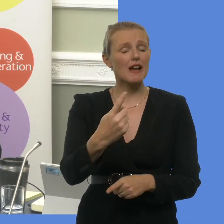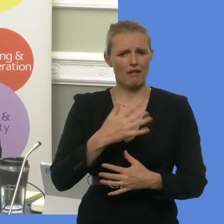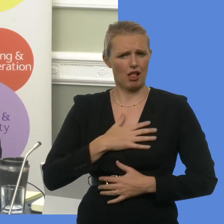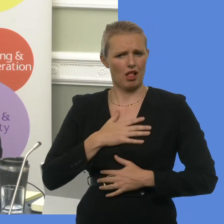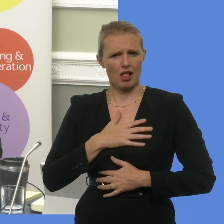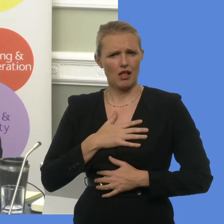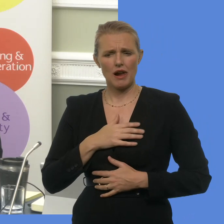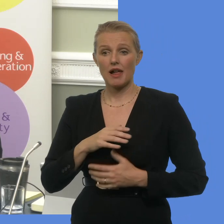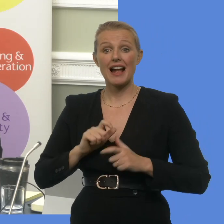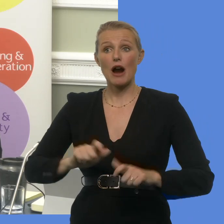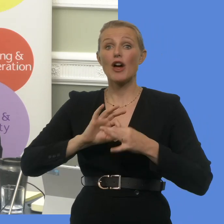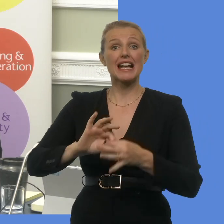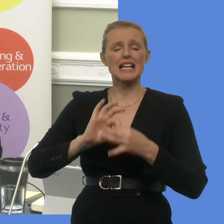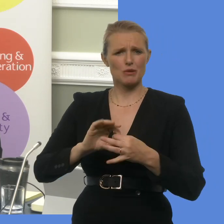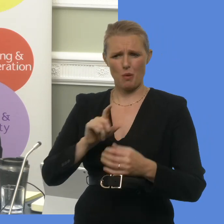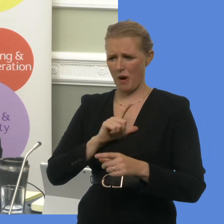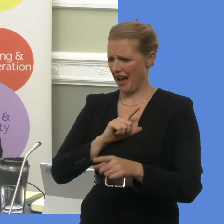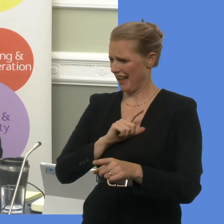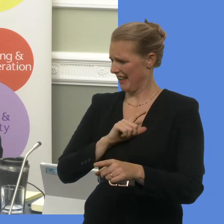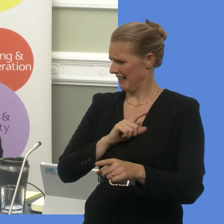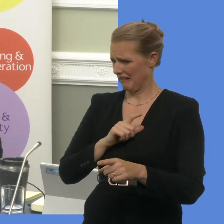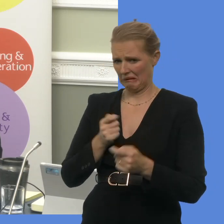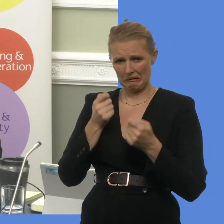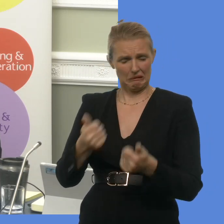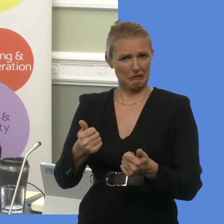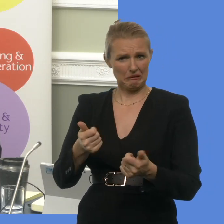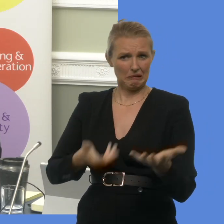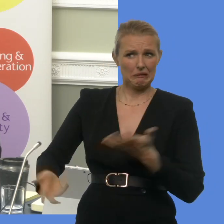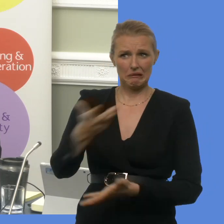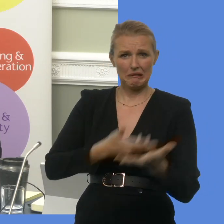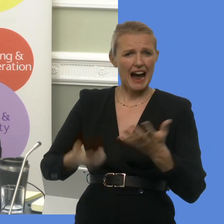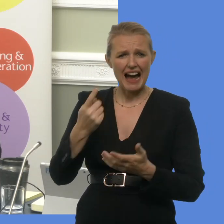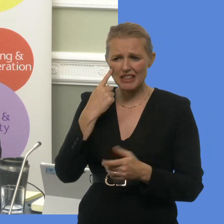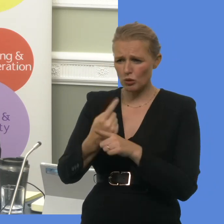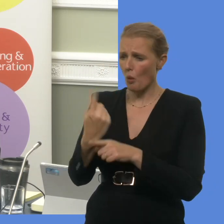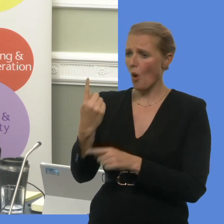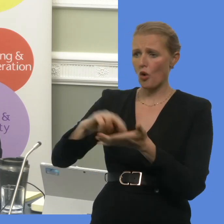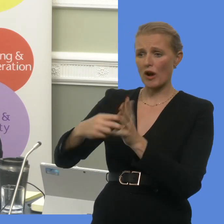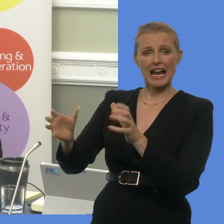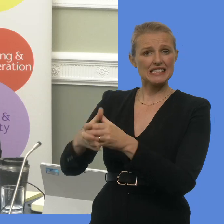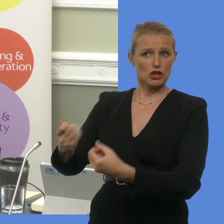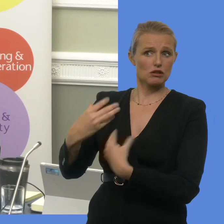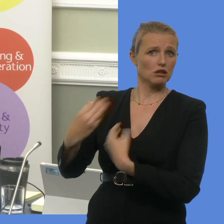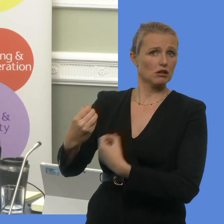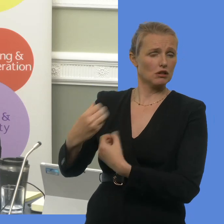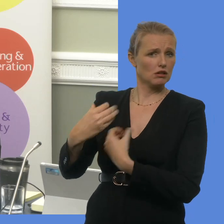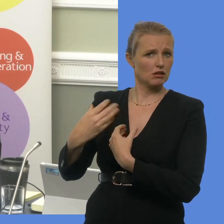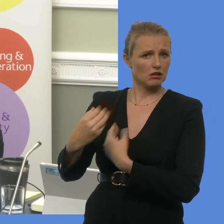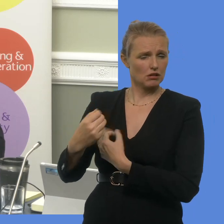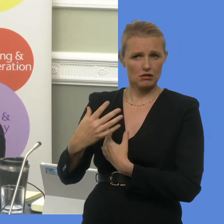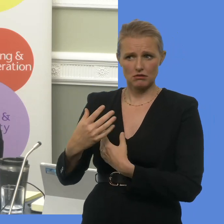engagement ongoing. It seemed very limited. I think it referred to one person or one organisation, which seemed pretty